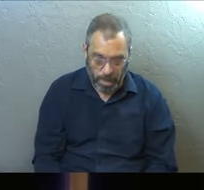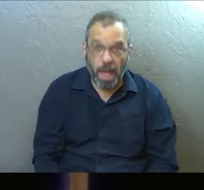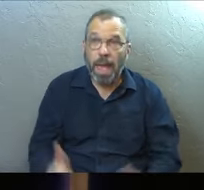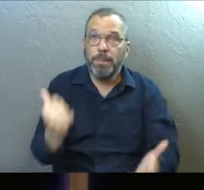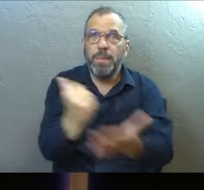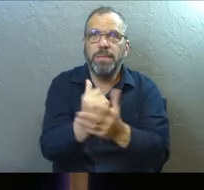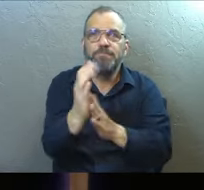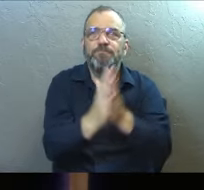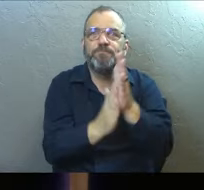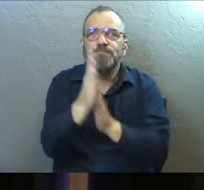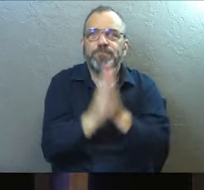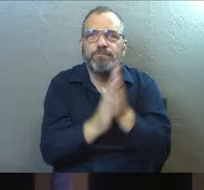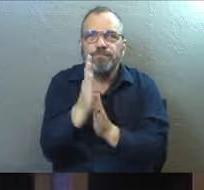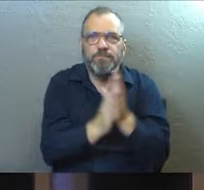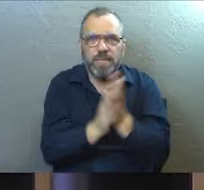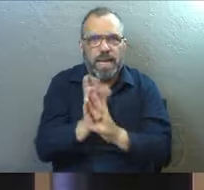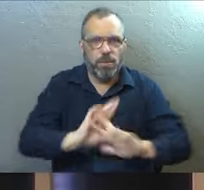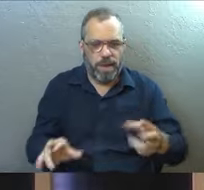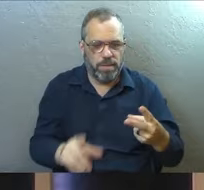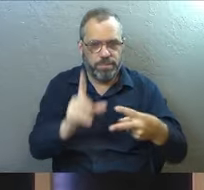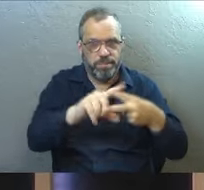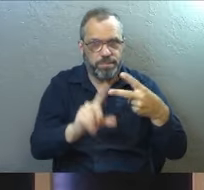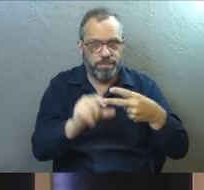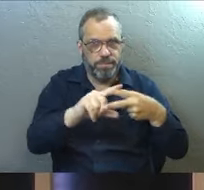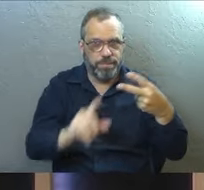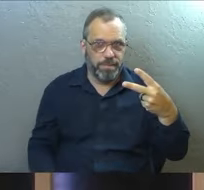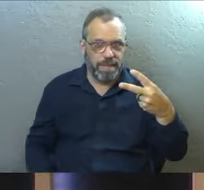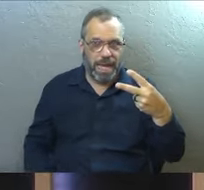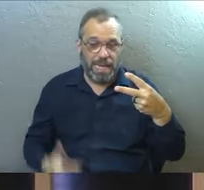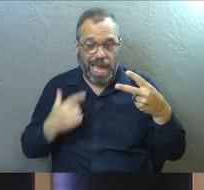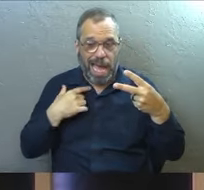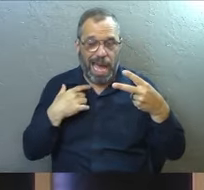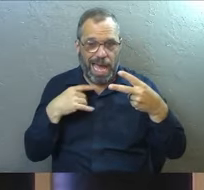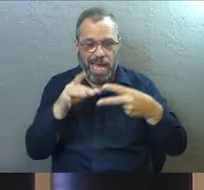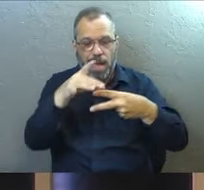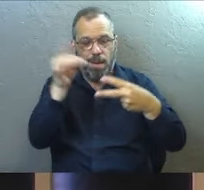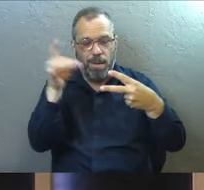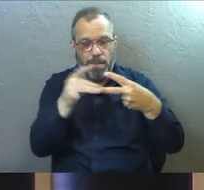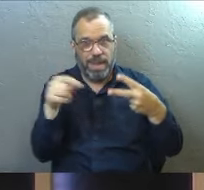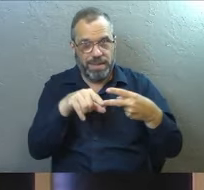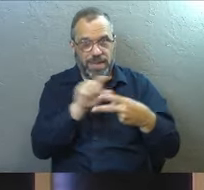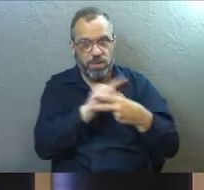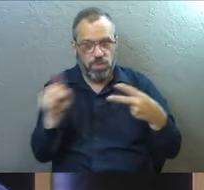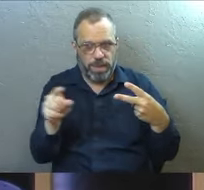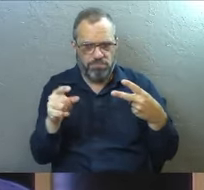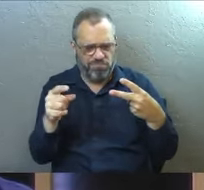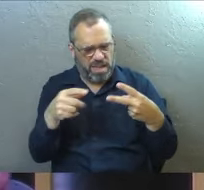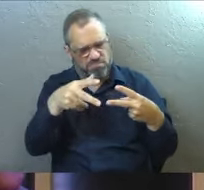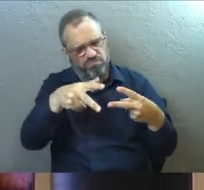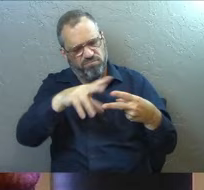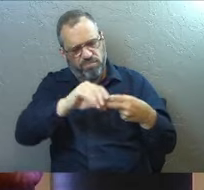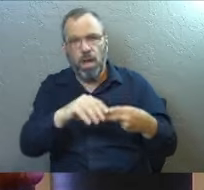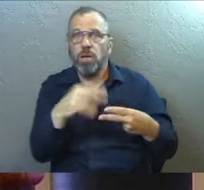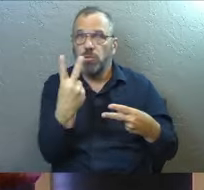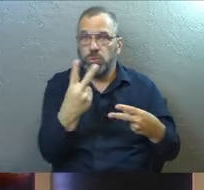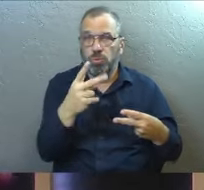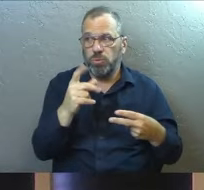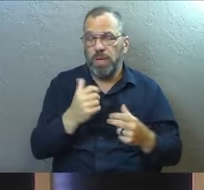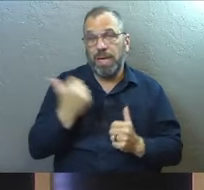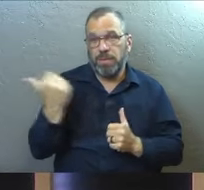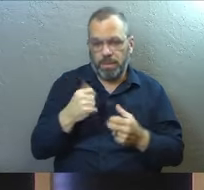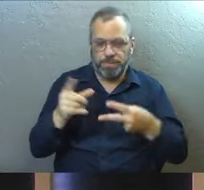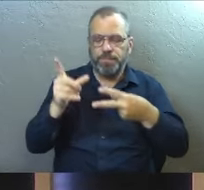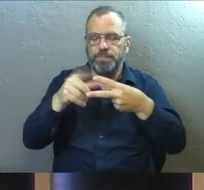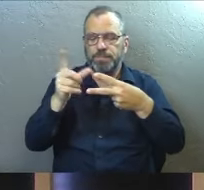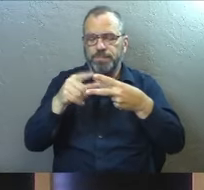Amen. Amen. So we're going to jump into these two questions that I kind of picked for this week that I thought kind of worked with each other. So we got two questions on the screen here.